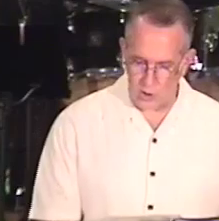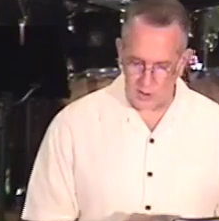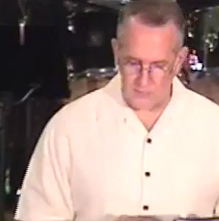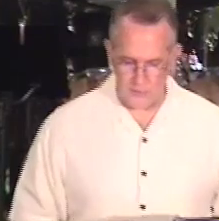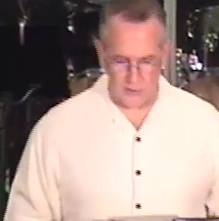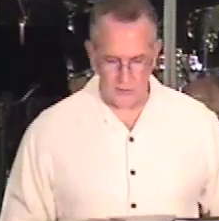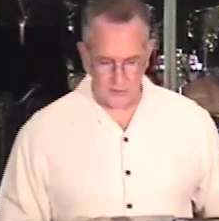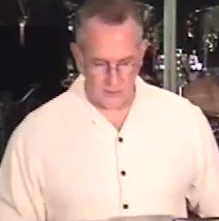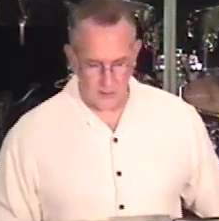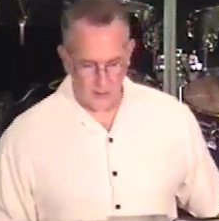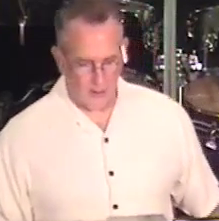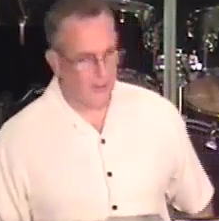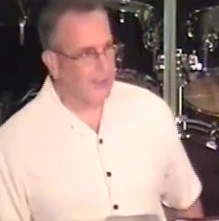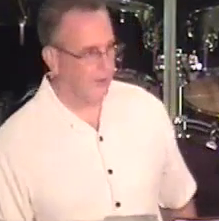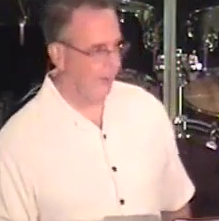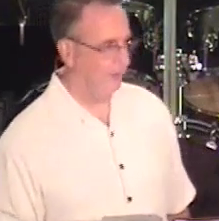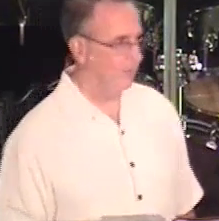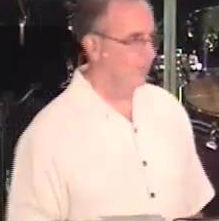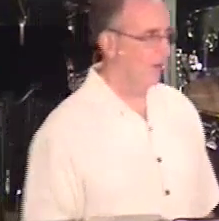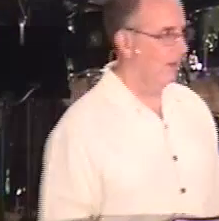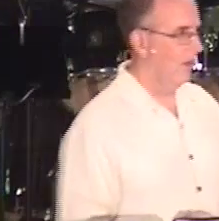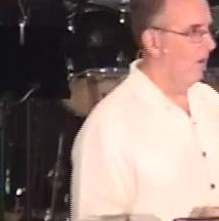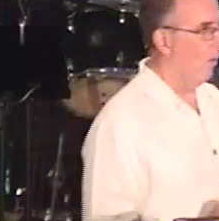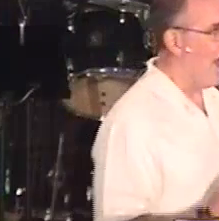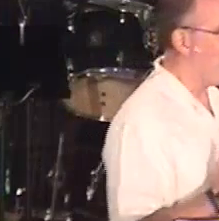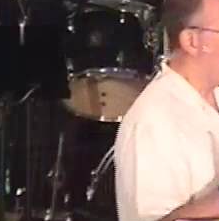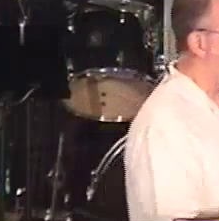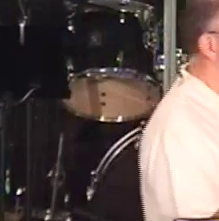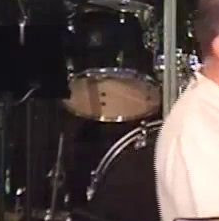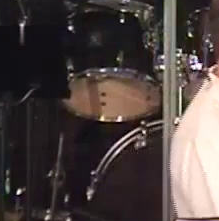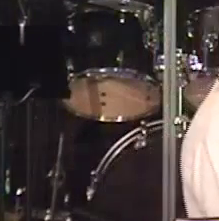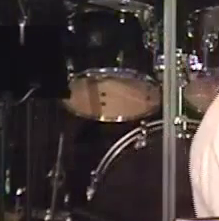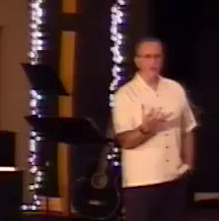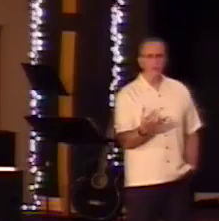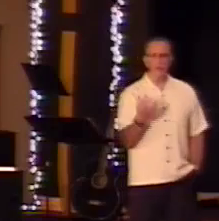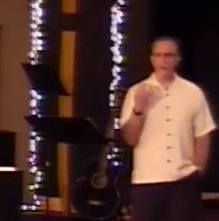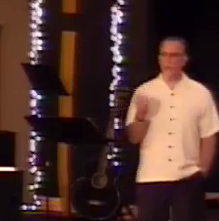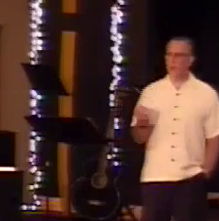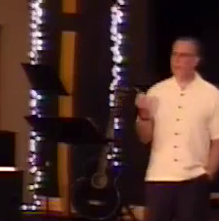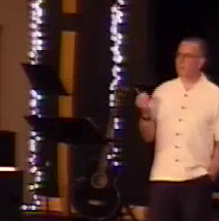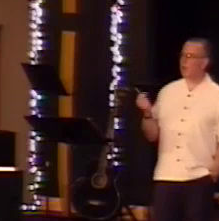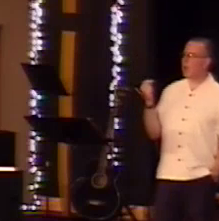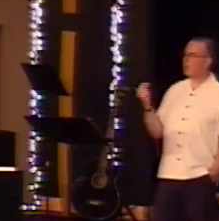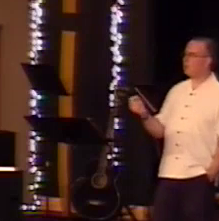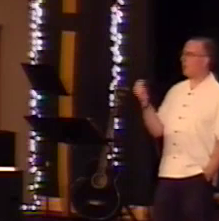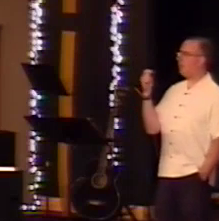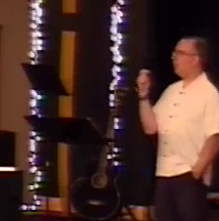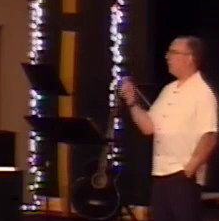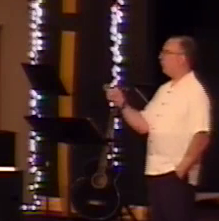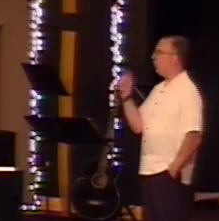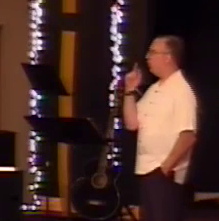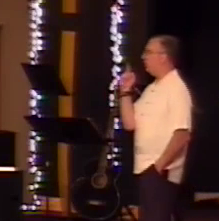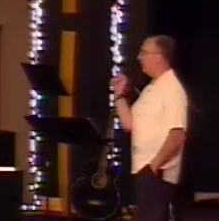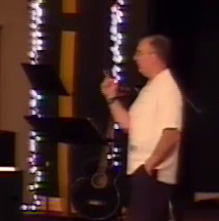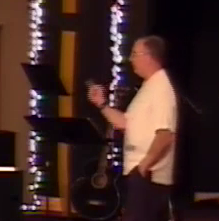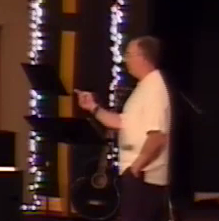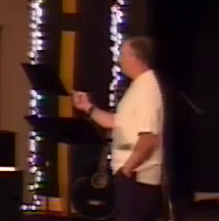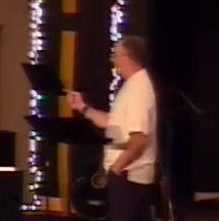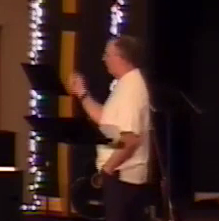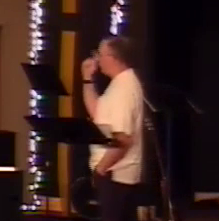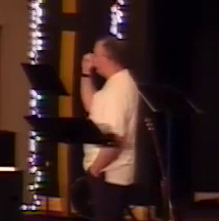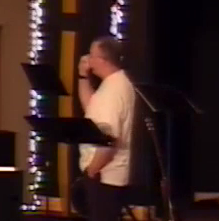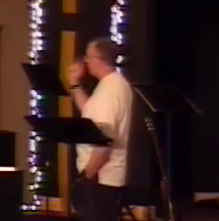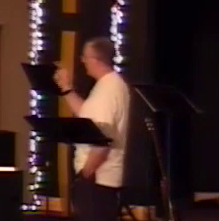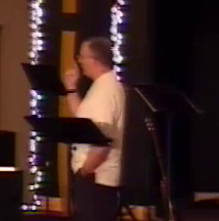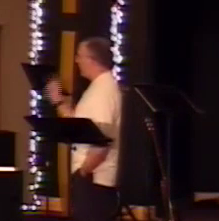the work of the church leaders. Why did God give us leaders? To equip God's people for works of